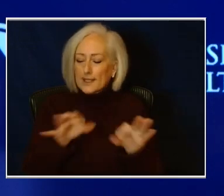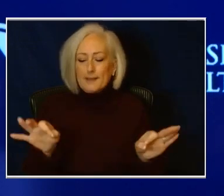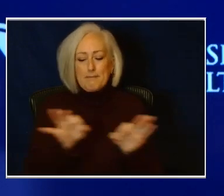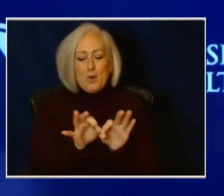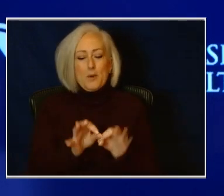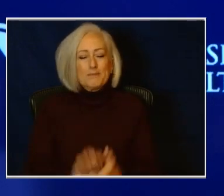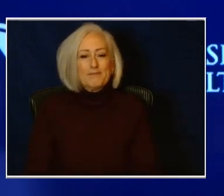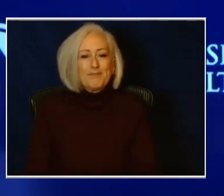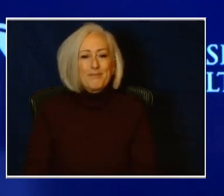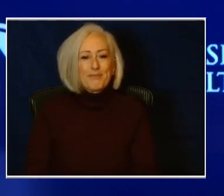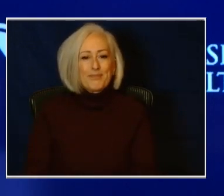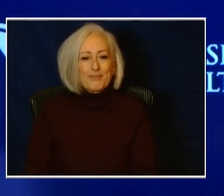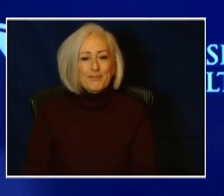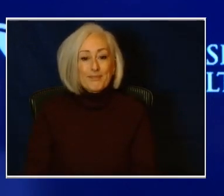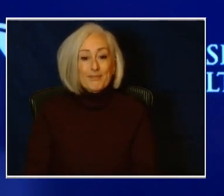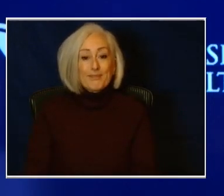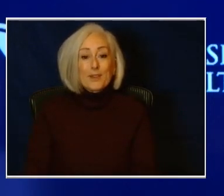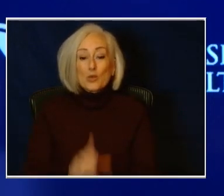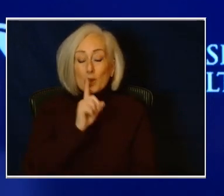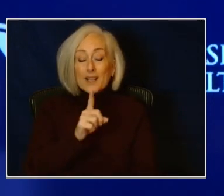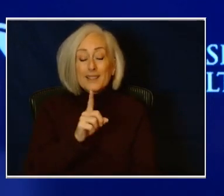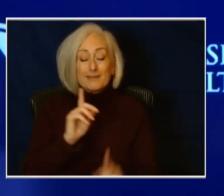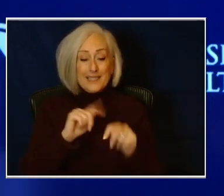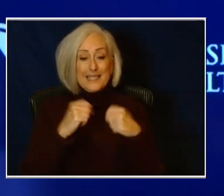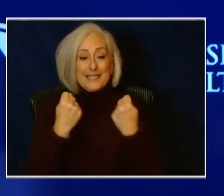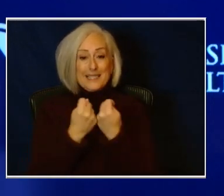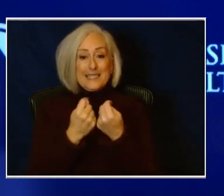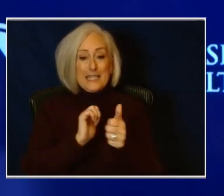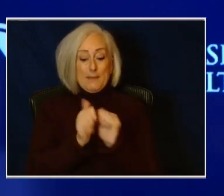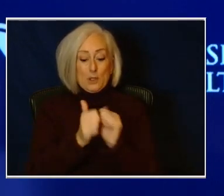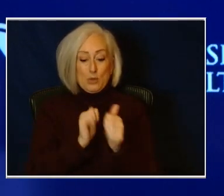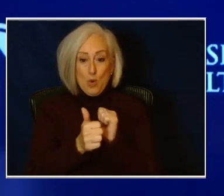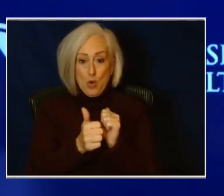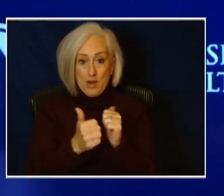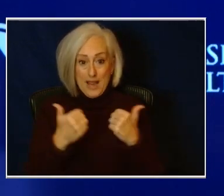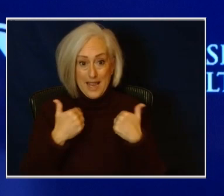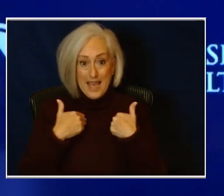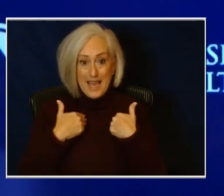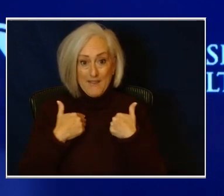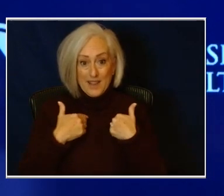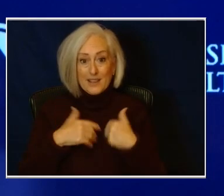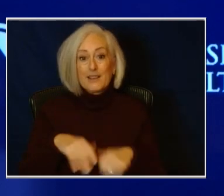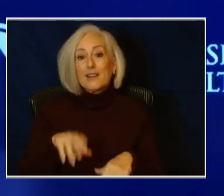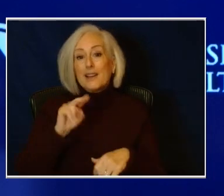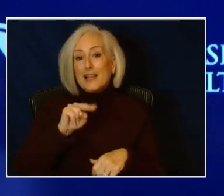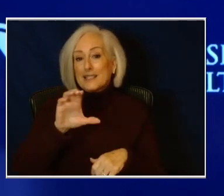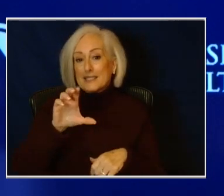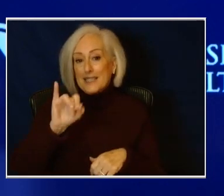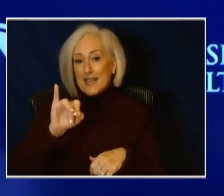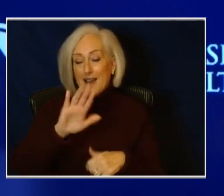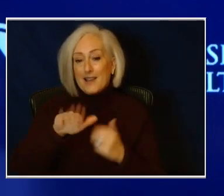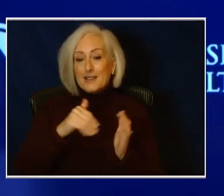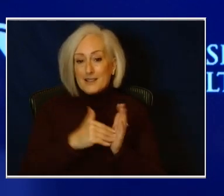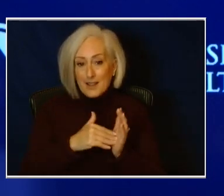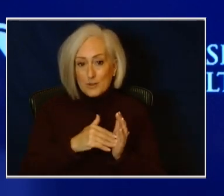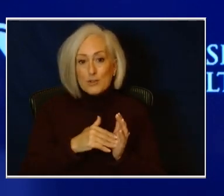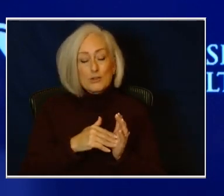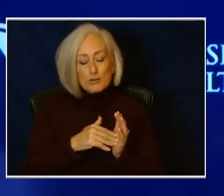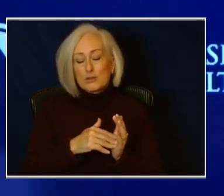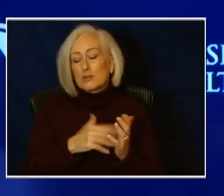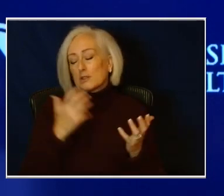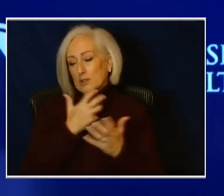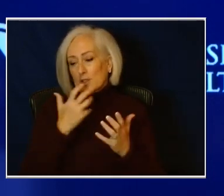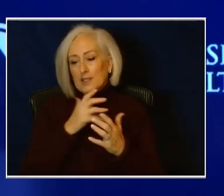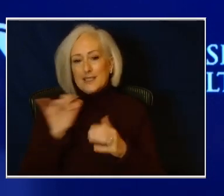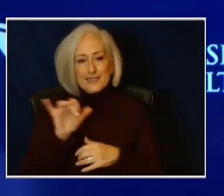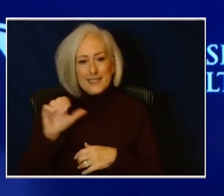But ultimately, it's a team sport. And having Comprehensive Cancer Center and having people like this at the table is like having Andy Reid and Patrick Mahomes